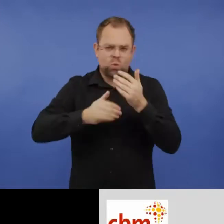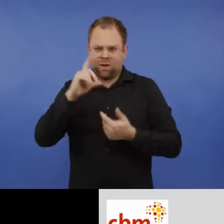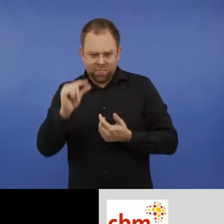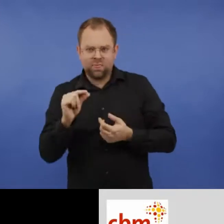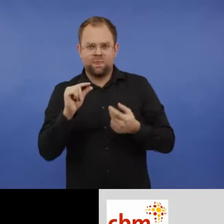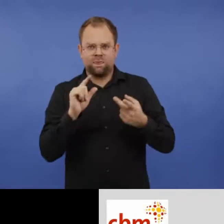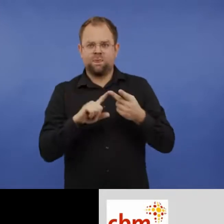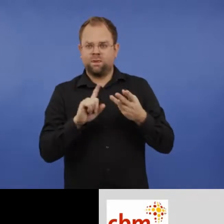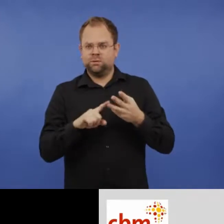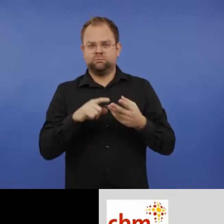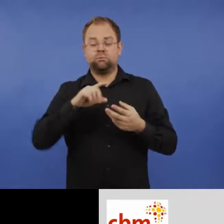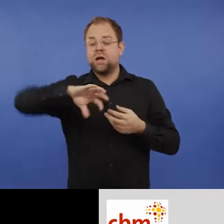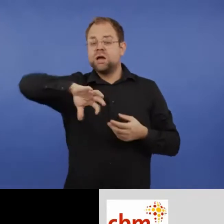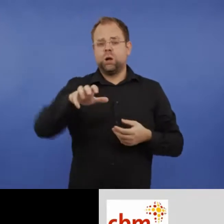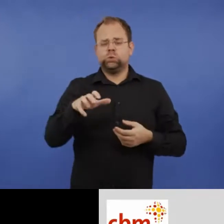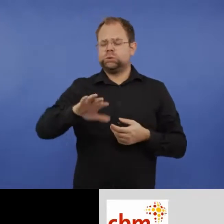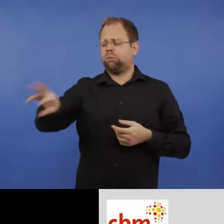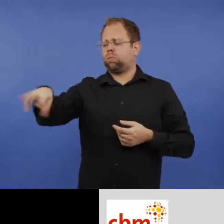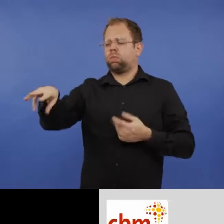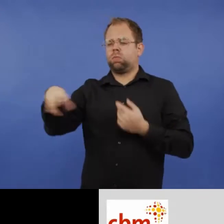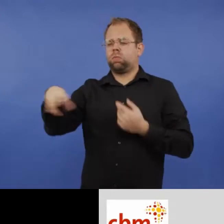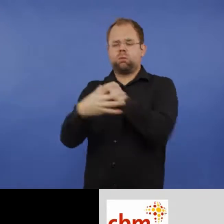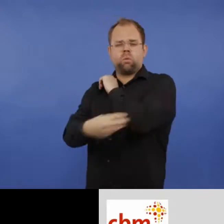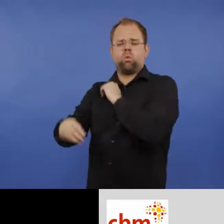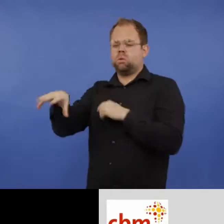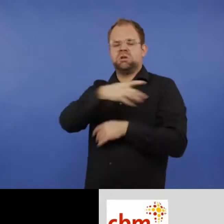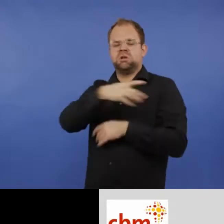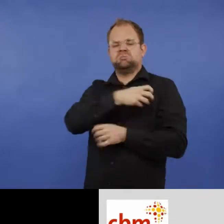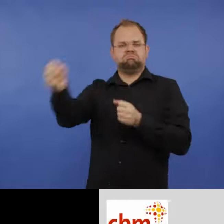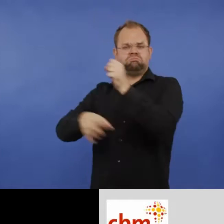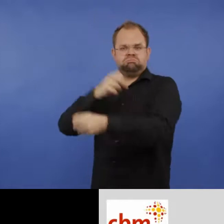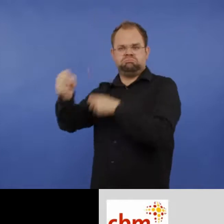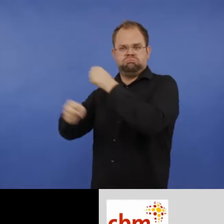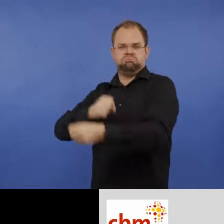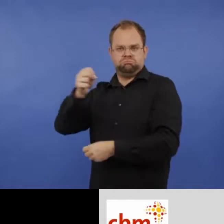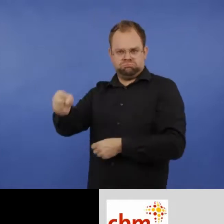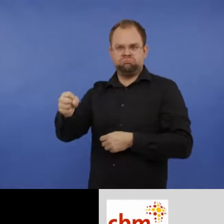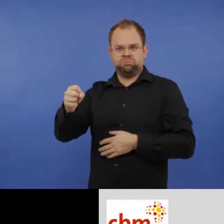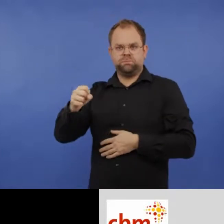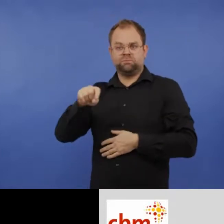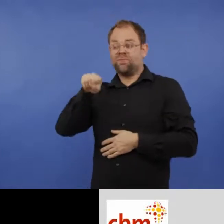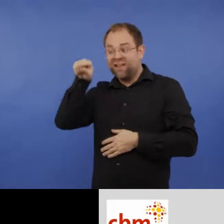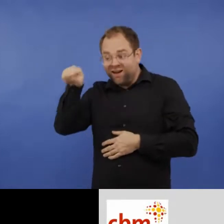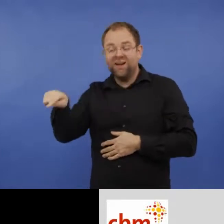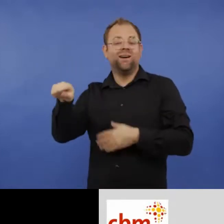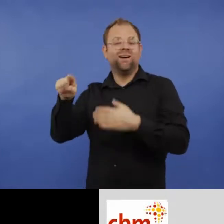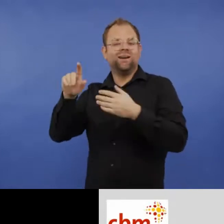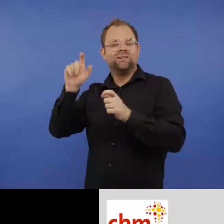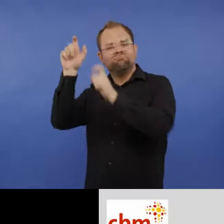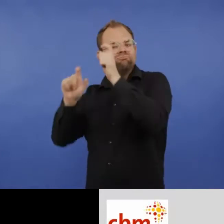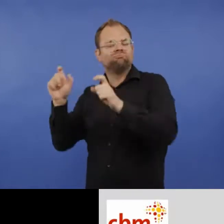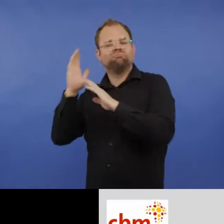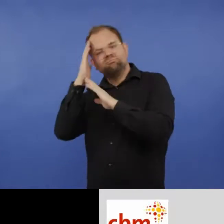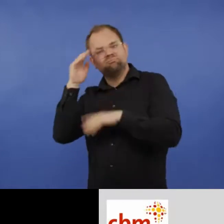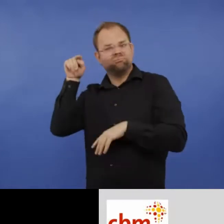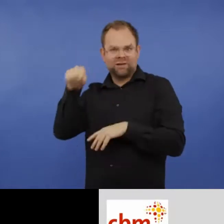support provided by host communities, in Sudan there are limited local resources and services